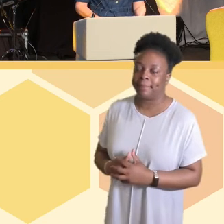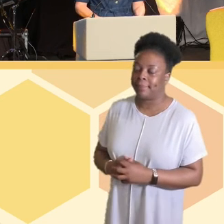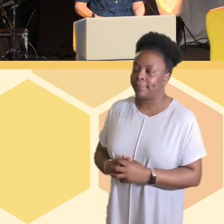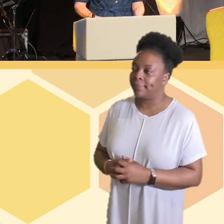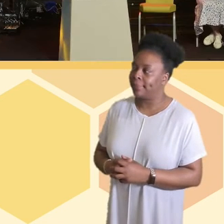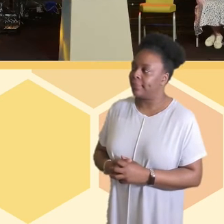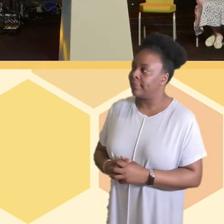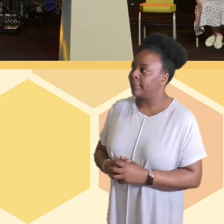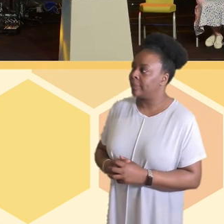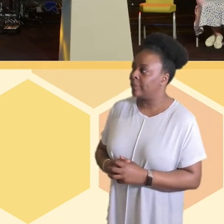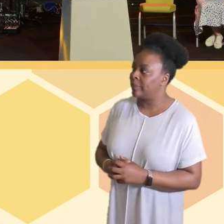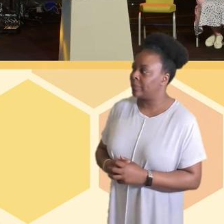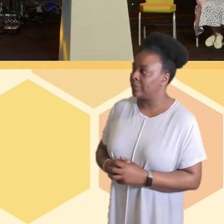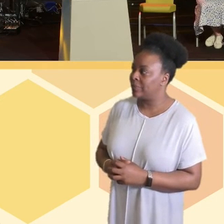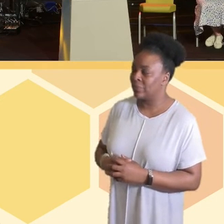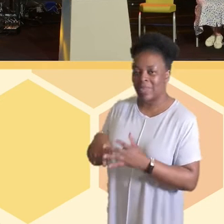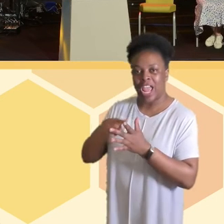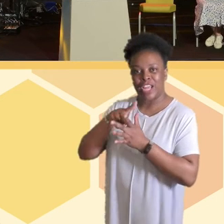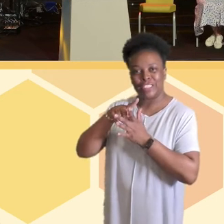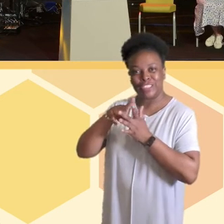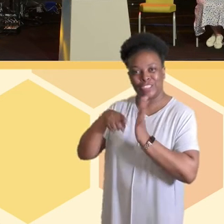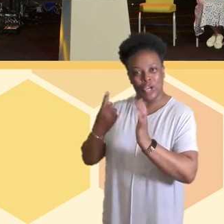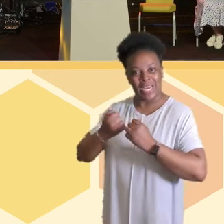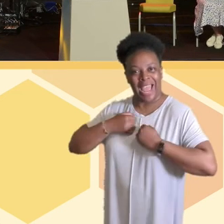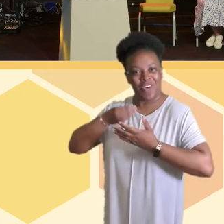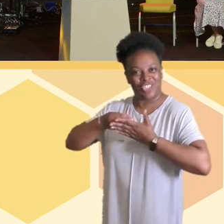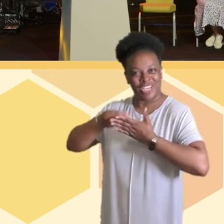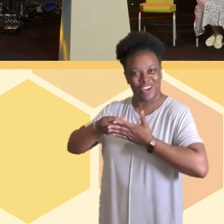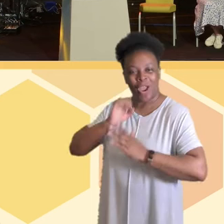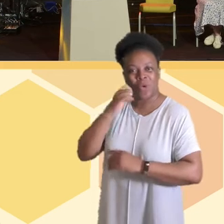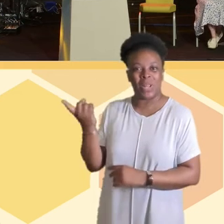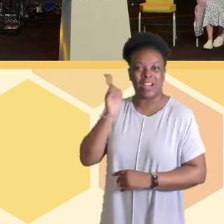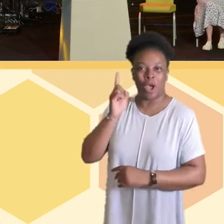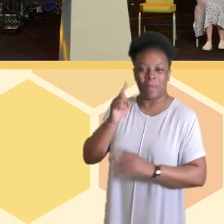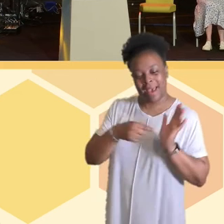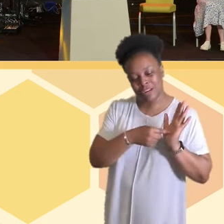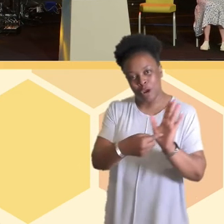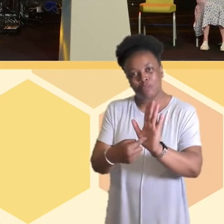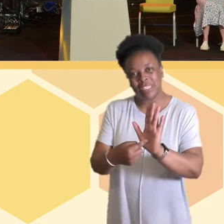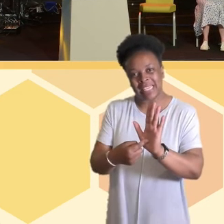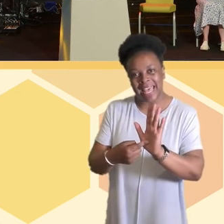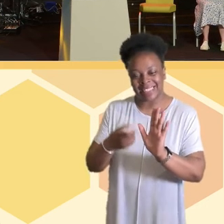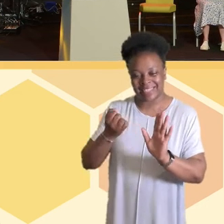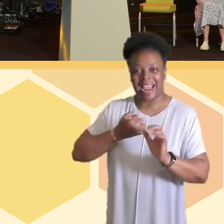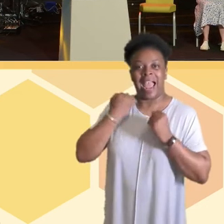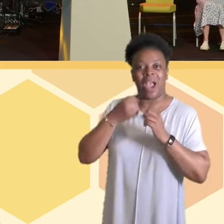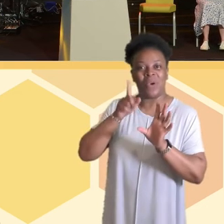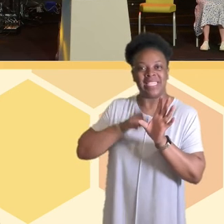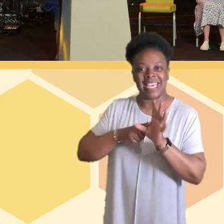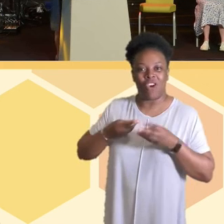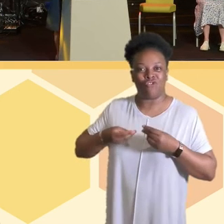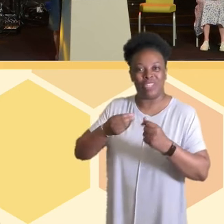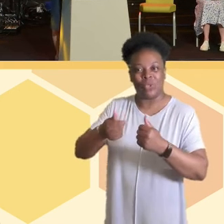John Levick is now going to, our treasurer, is now going to come and present an overview of financial resources as a Baptist family. Thank you,